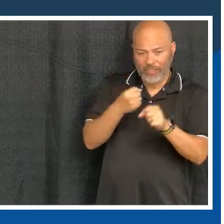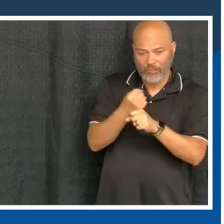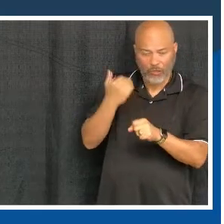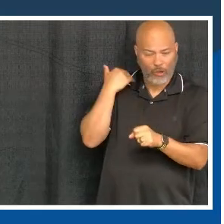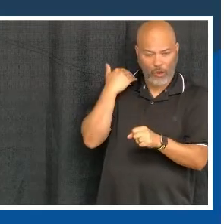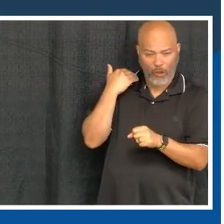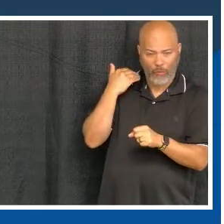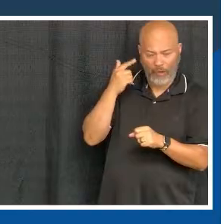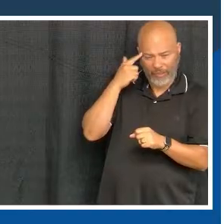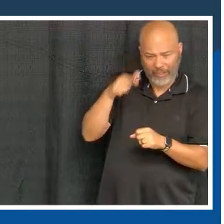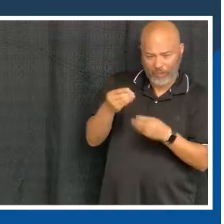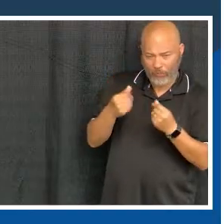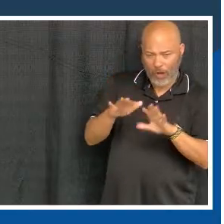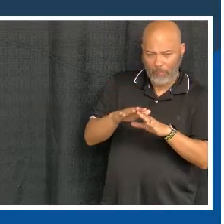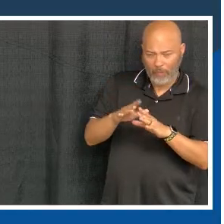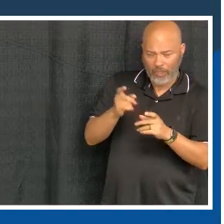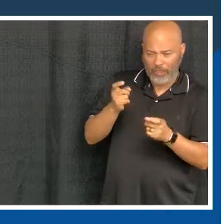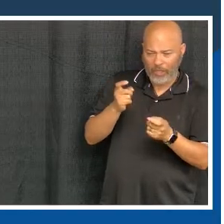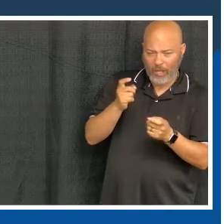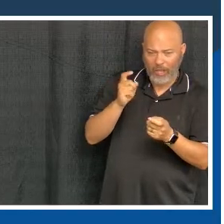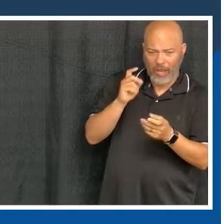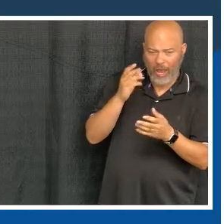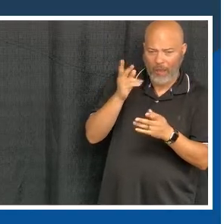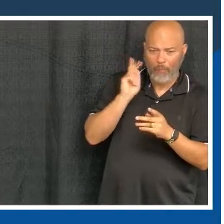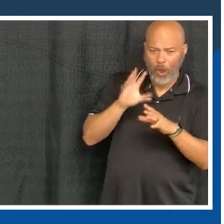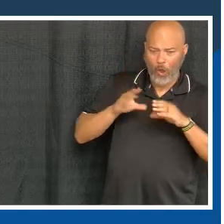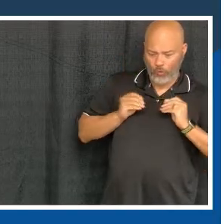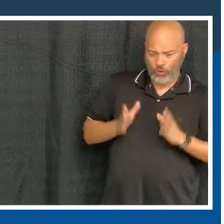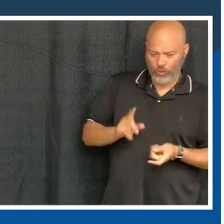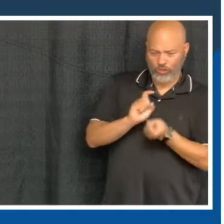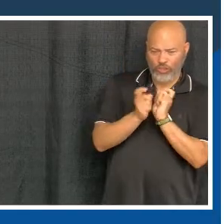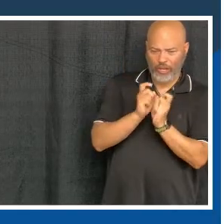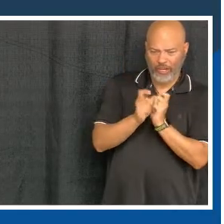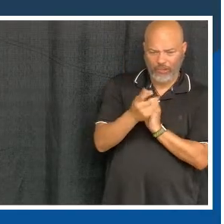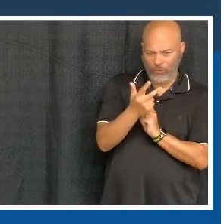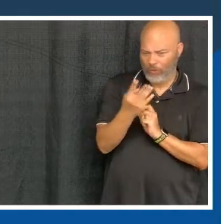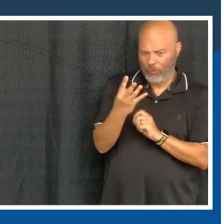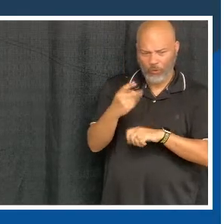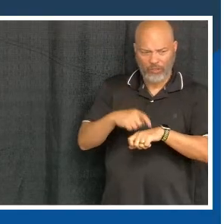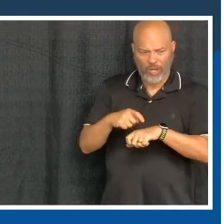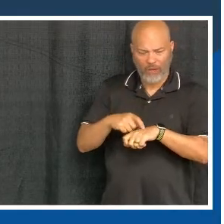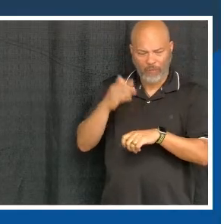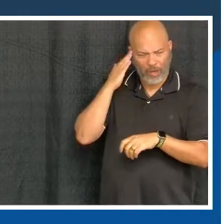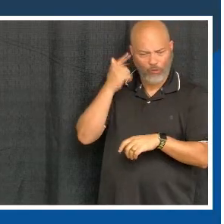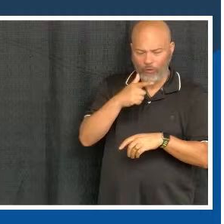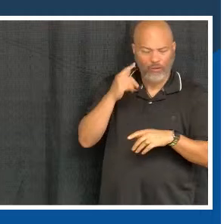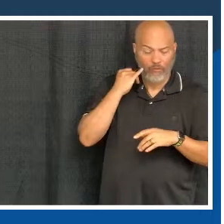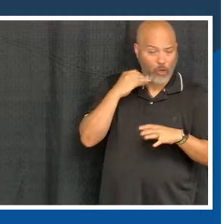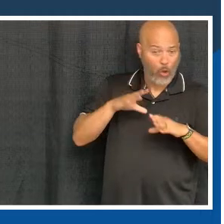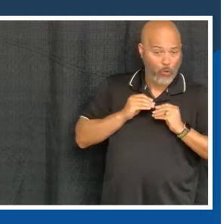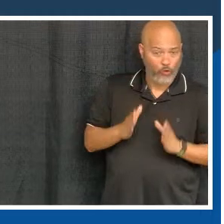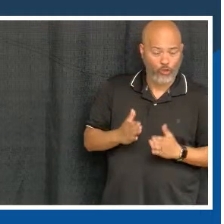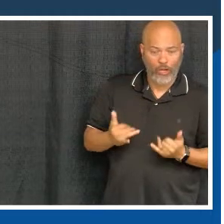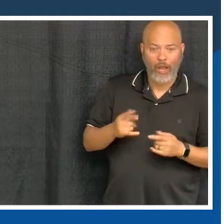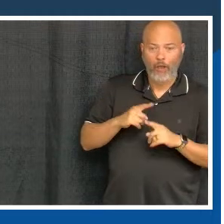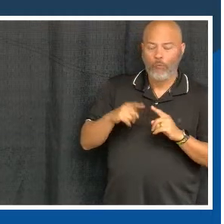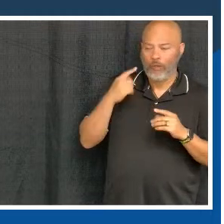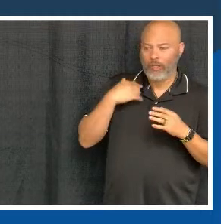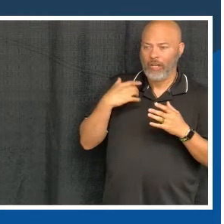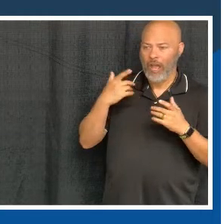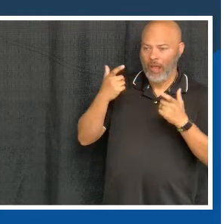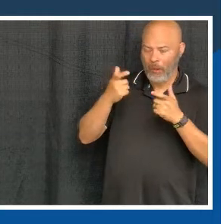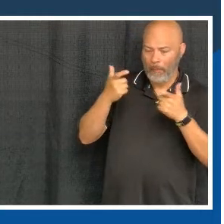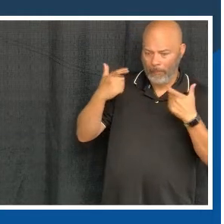I think this property's changed hands maybe 3 or 4 times since then. I didn't know Mr. Blue is a current owner, but there are significant